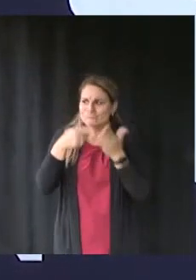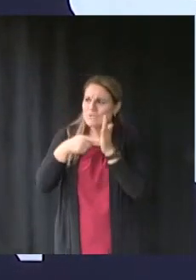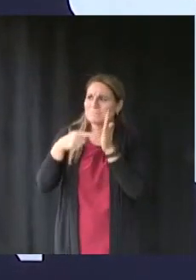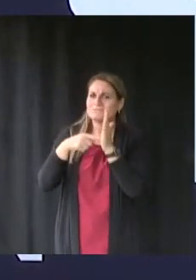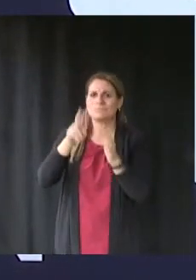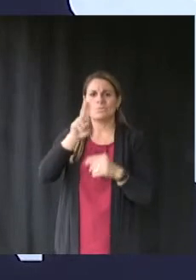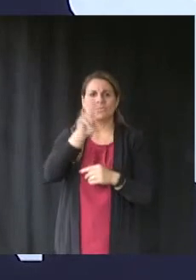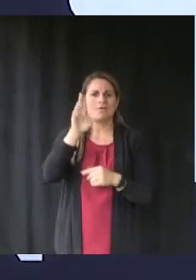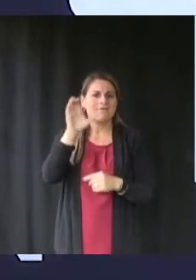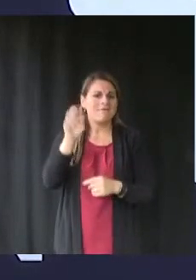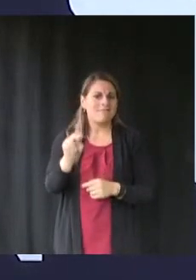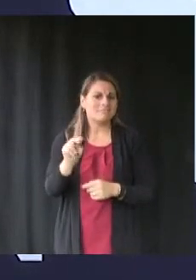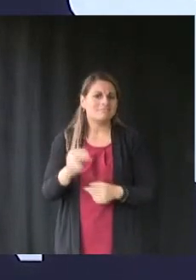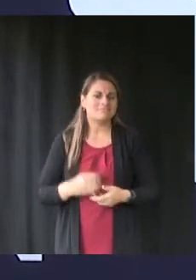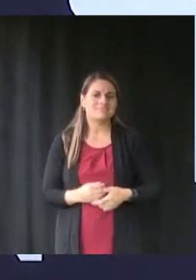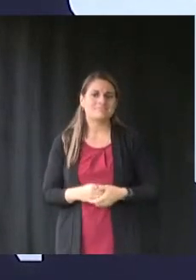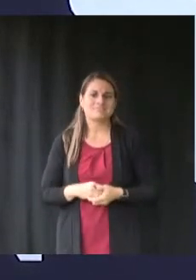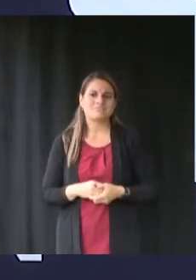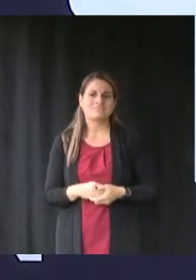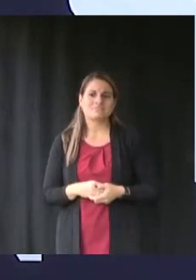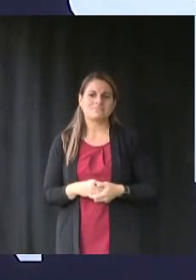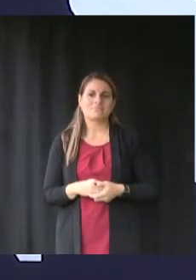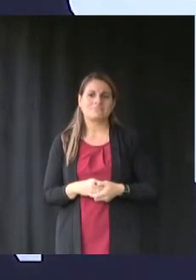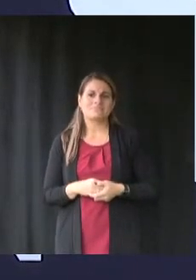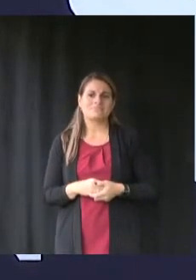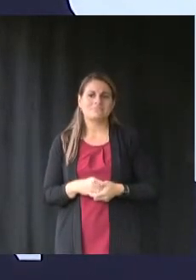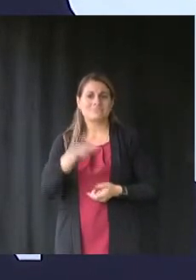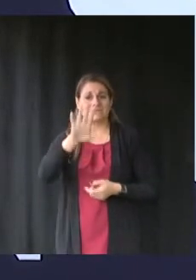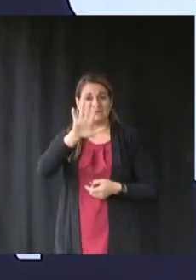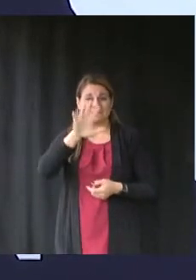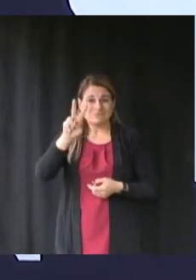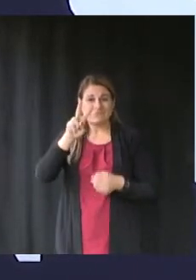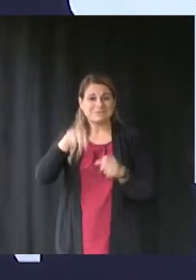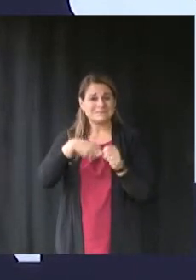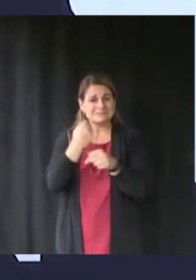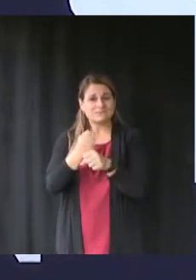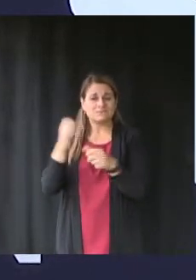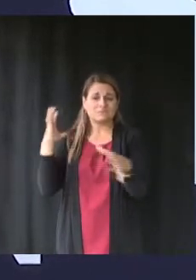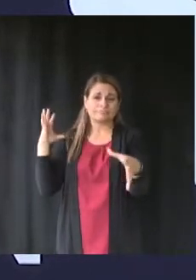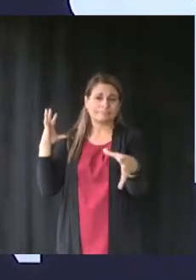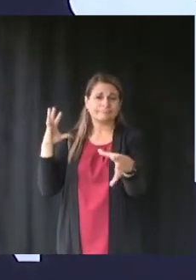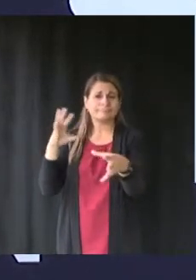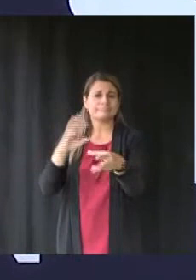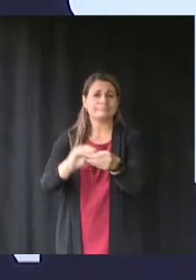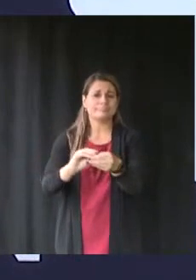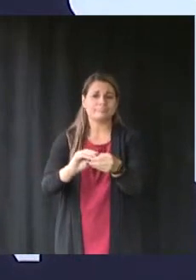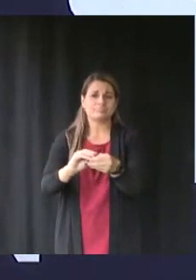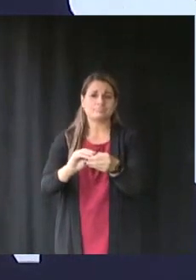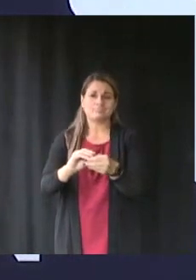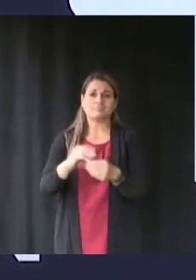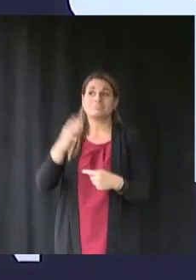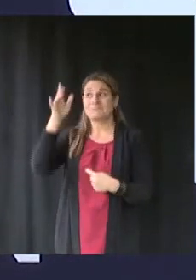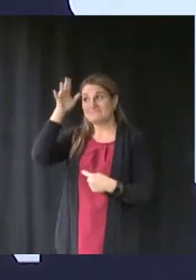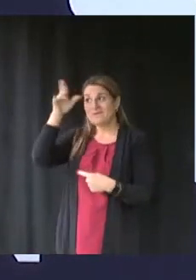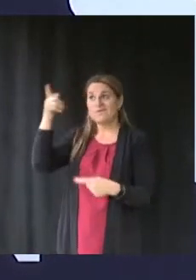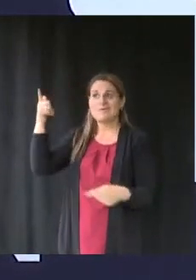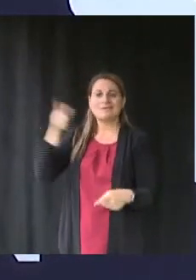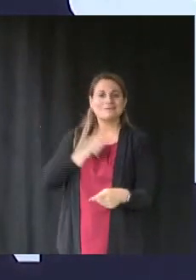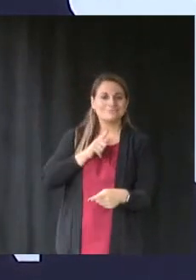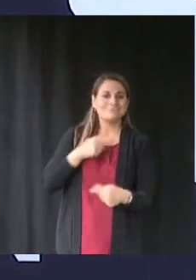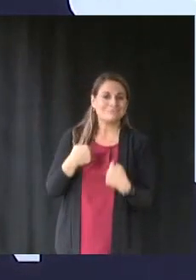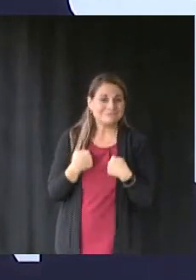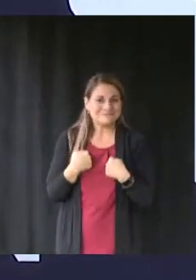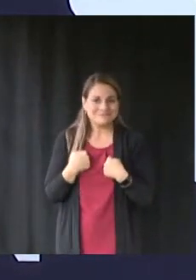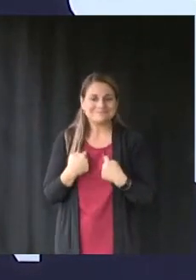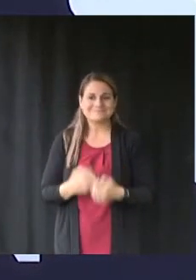his service and mine, to represent the state in that building. And so I'm very grateful to my staff. And I'd be remiss if I didn't at this particular